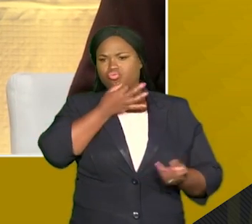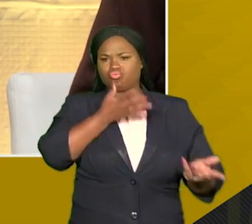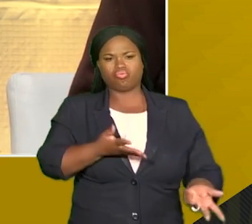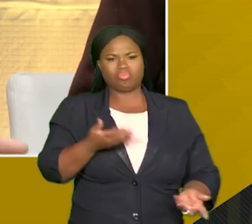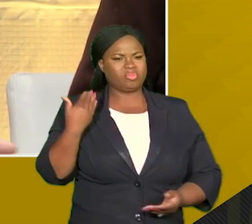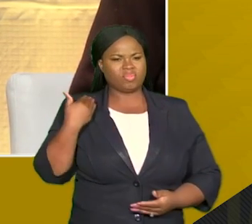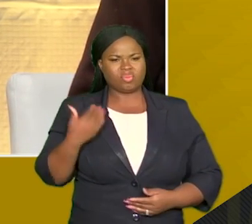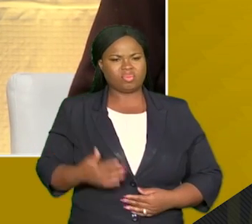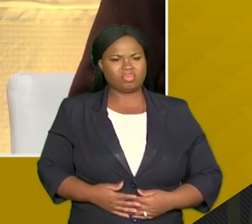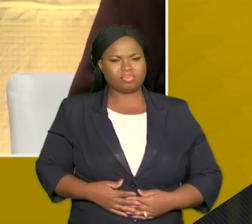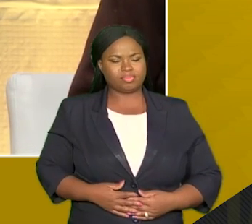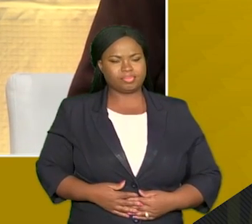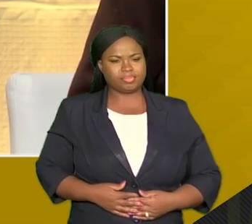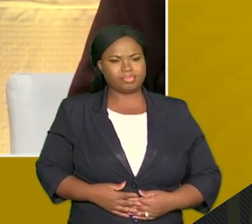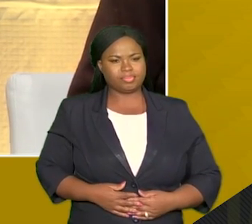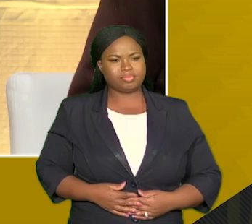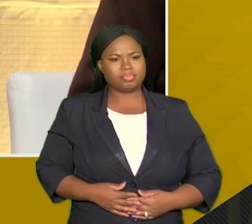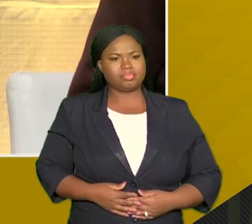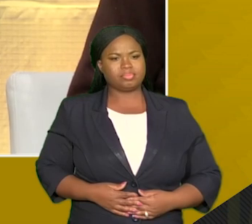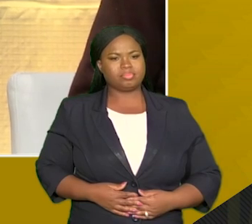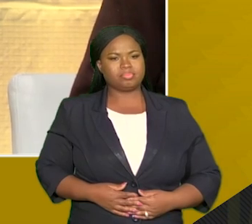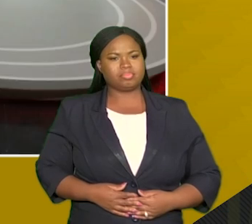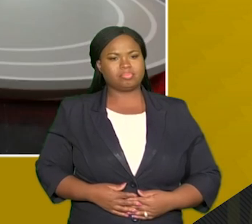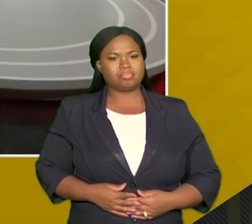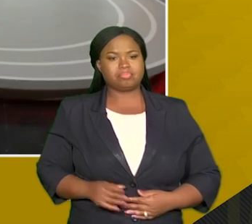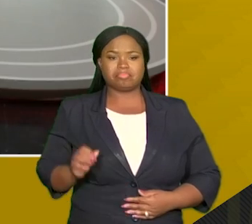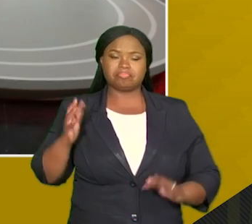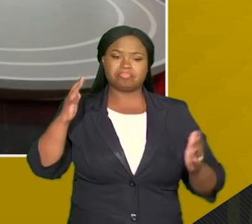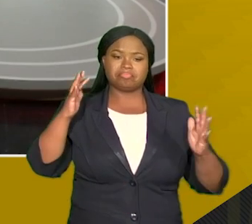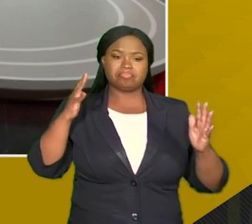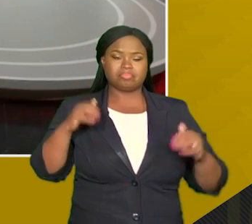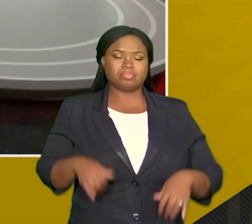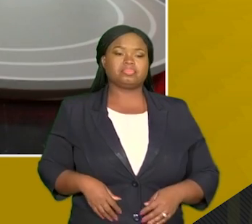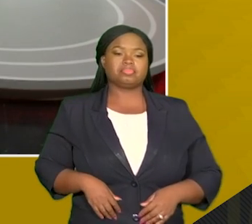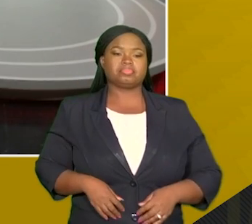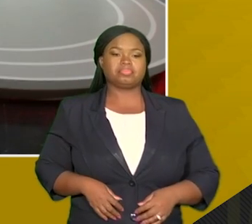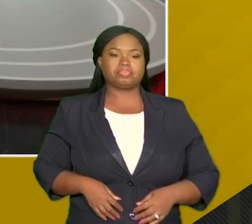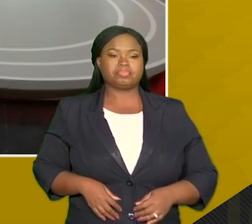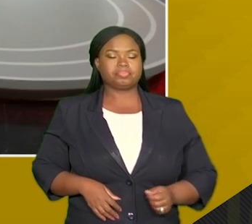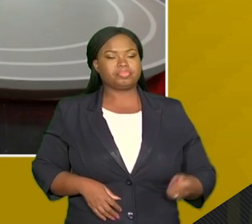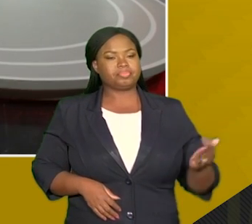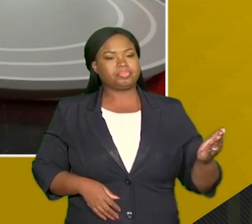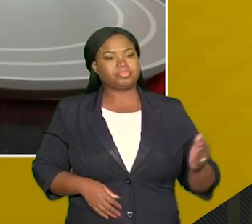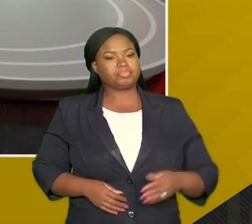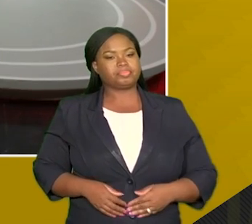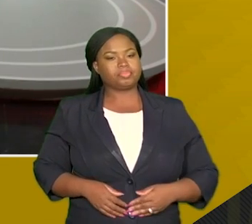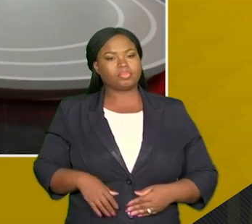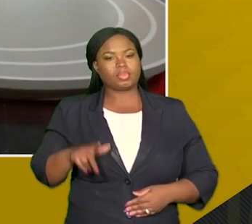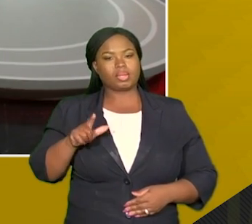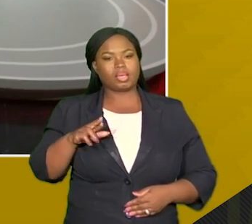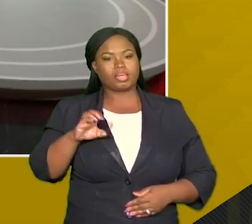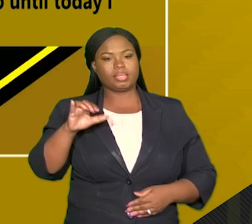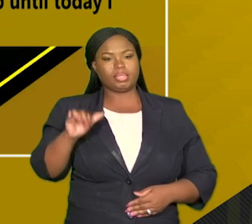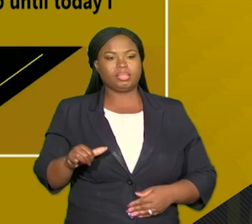earlier on. Okay. And Constable Mukwena is actually an award winner. Yeah. Now, a quick one before we go, there's something coming in from Ulaki